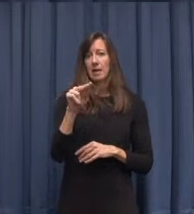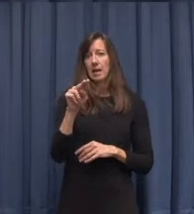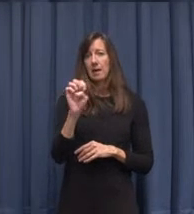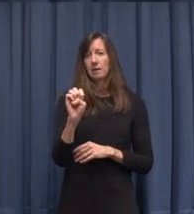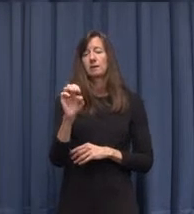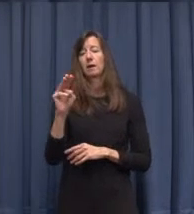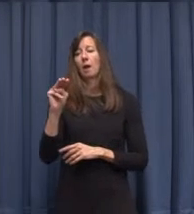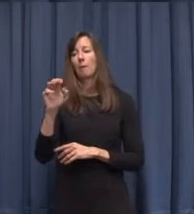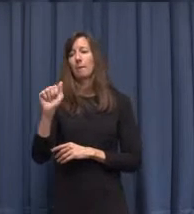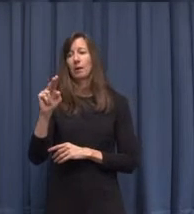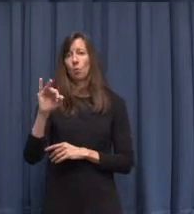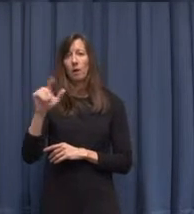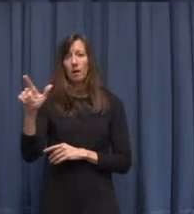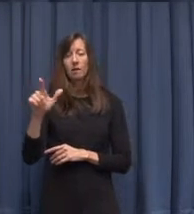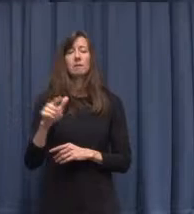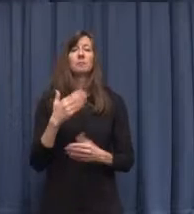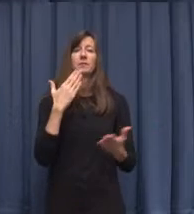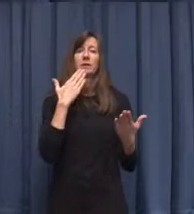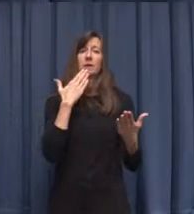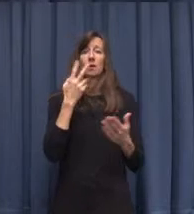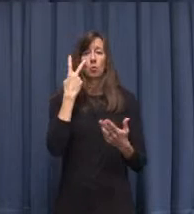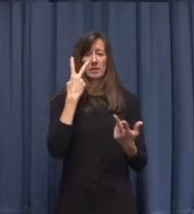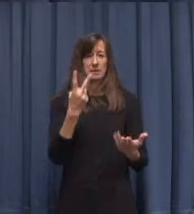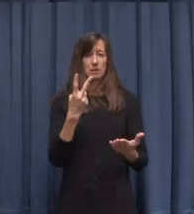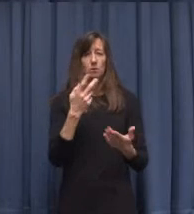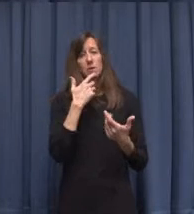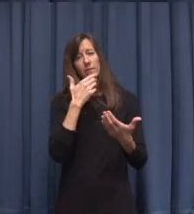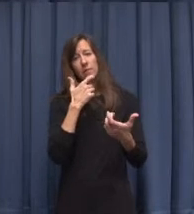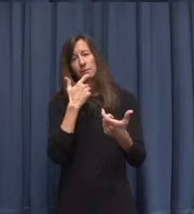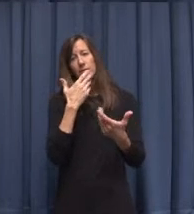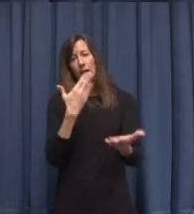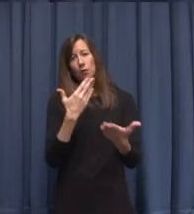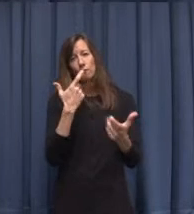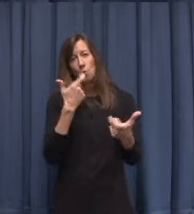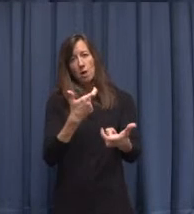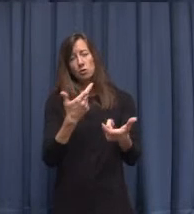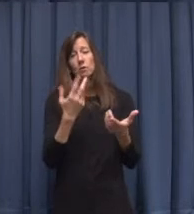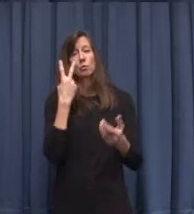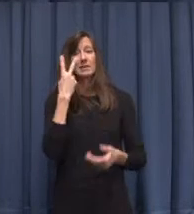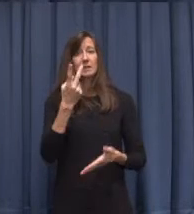you again for our next scheduled update on Tuesday